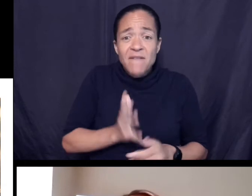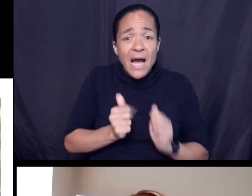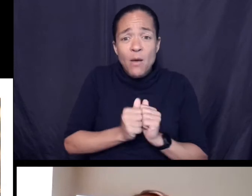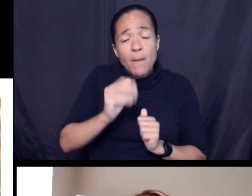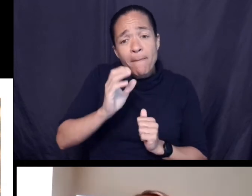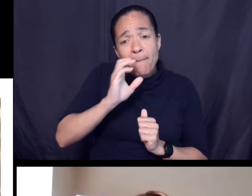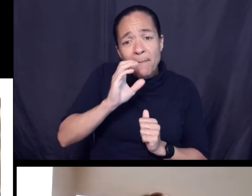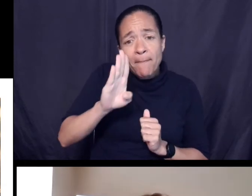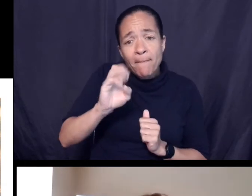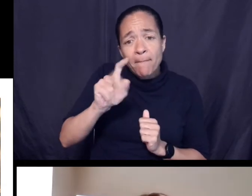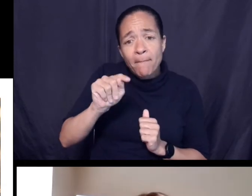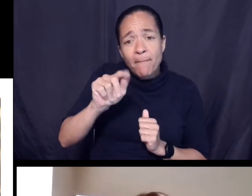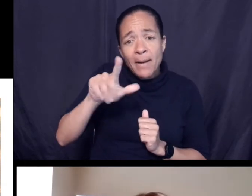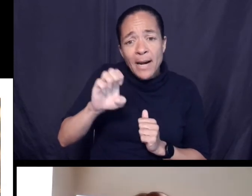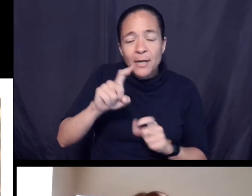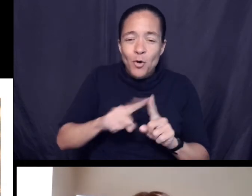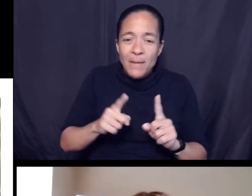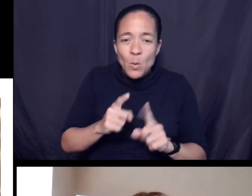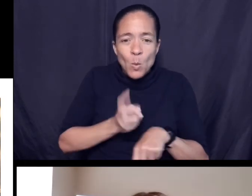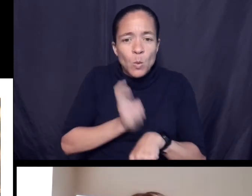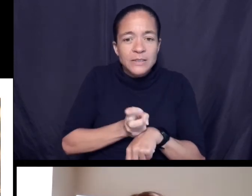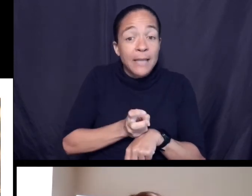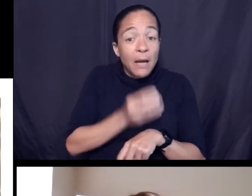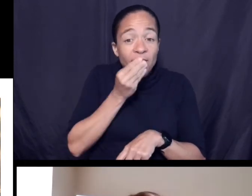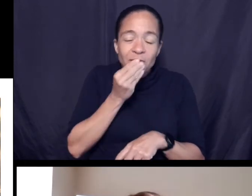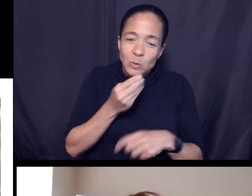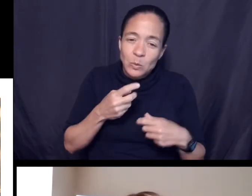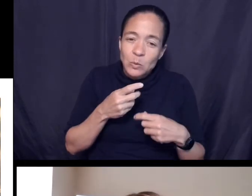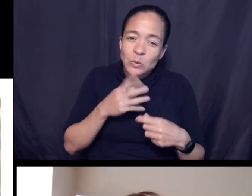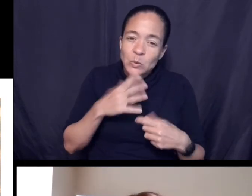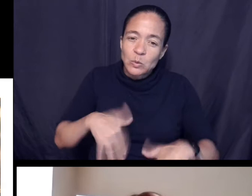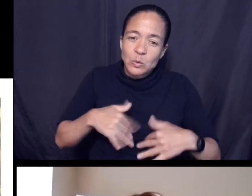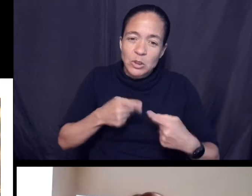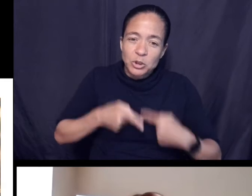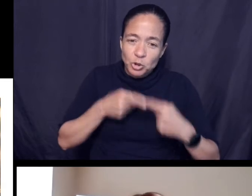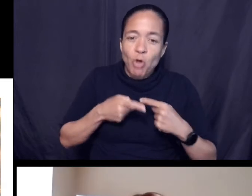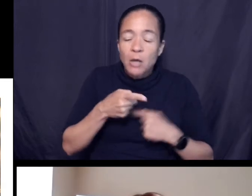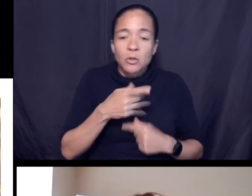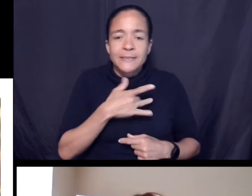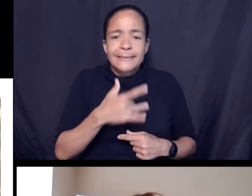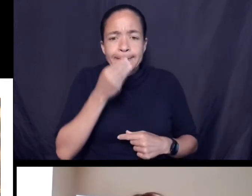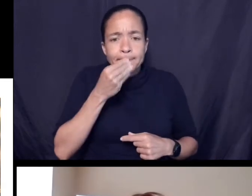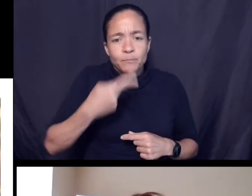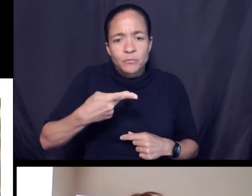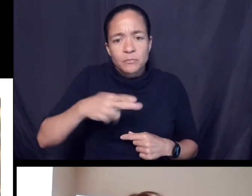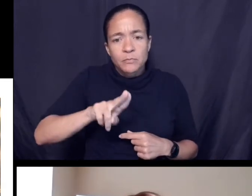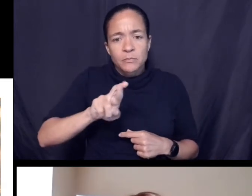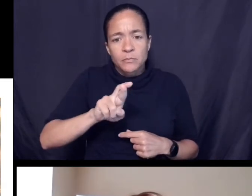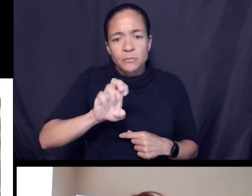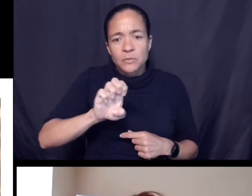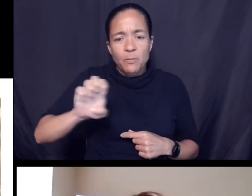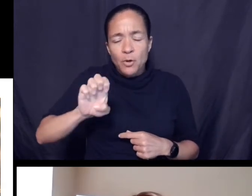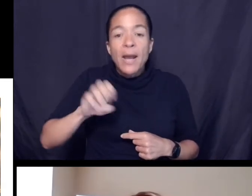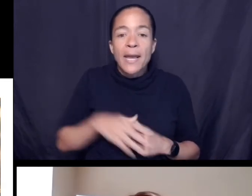bottle, but solid foods are a struggle. She can have purees, and then we actually have a feeding